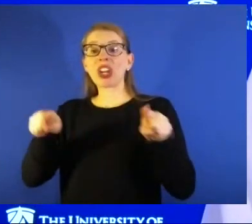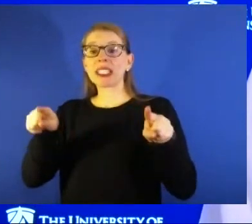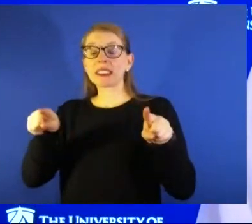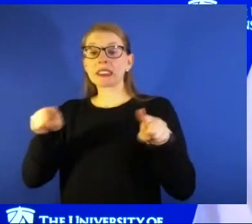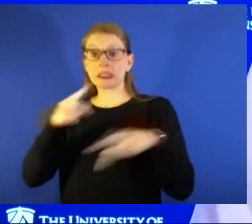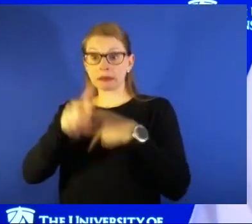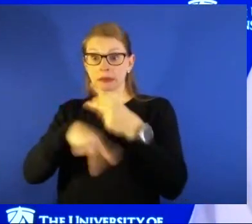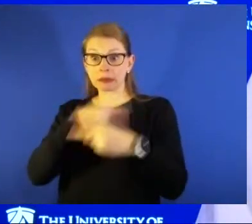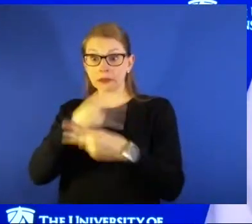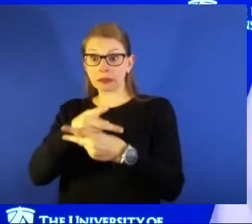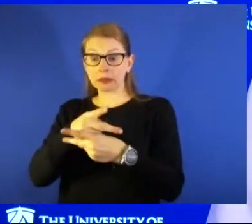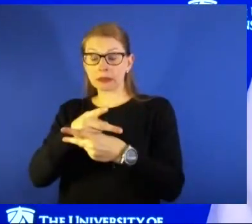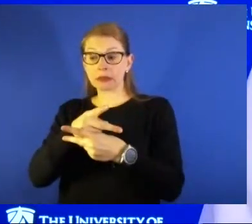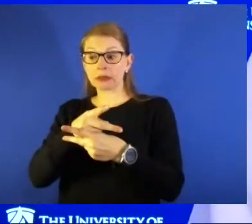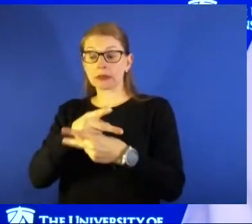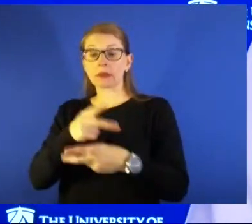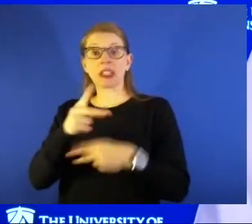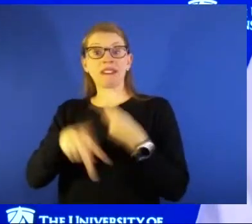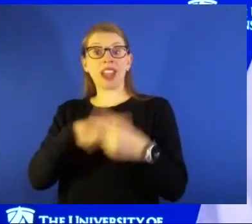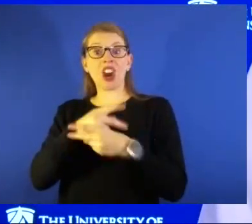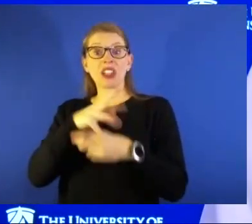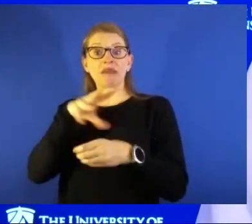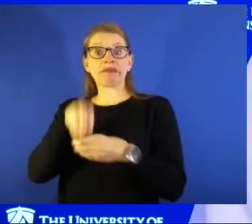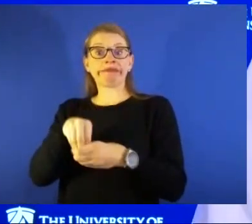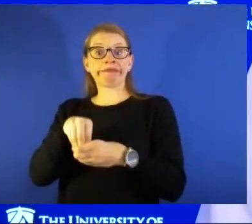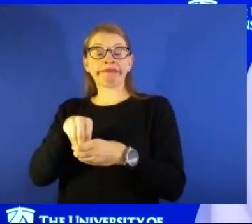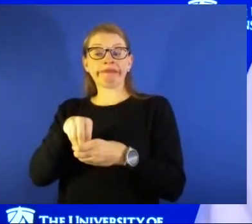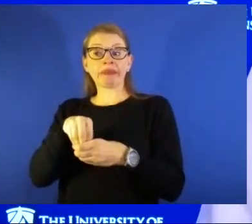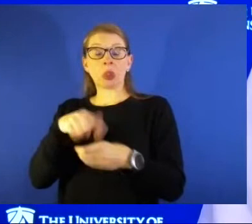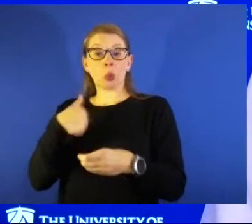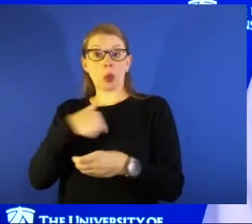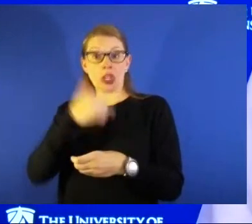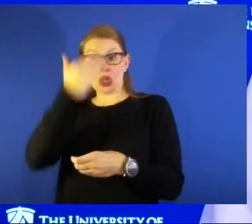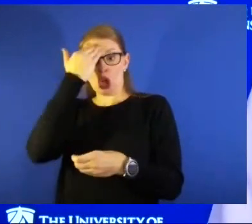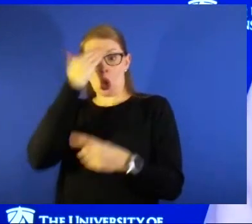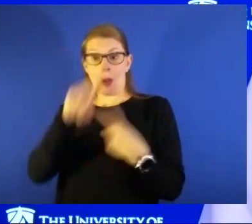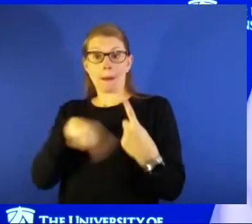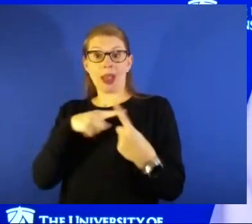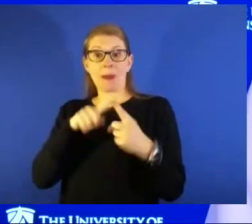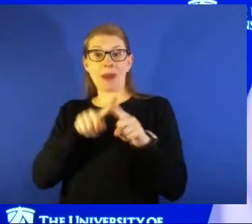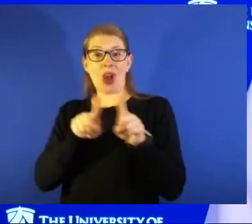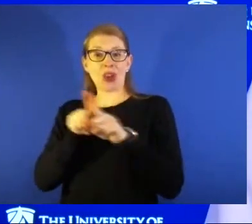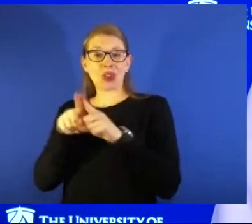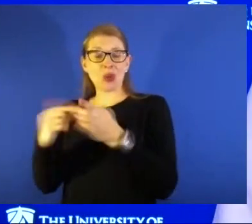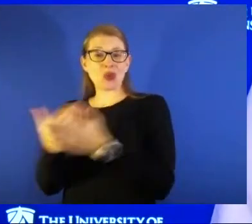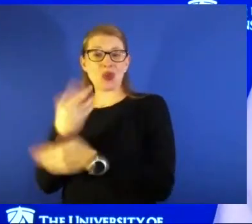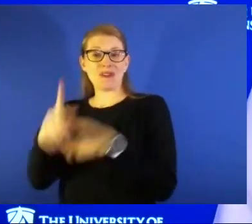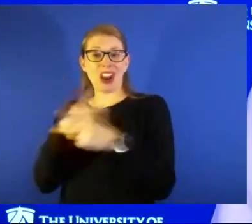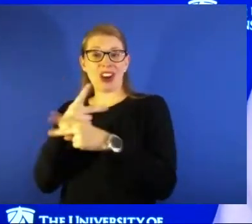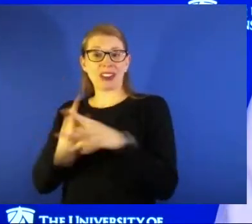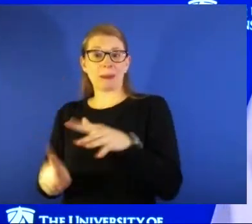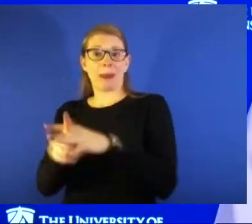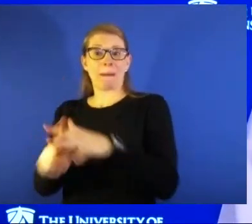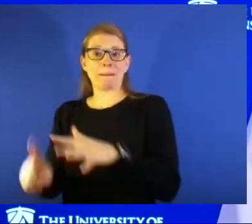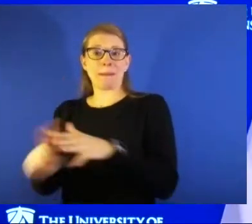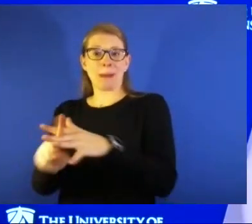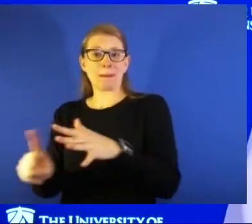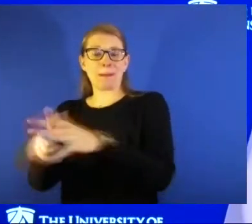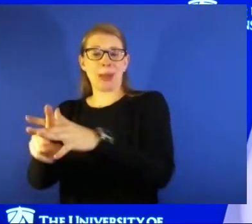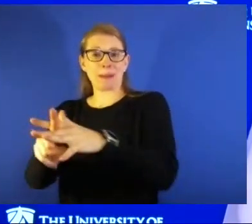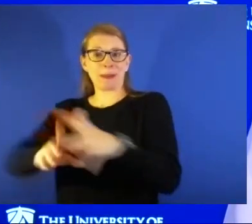And this includes variants that we know about, but also we believe that will include variants that we haven't yet seen.